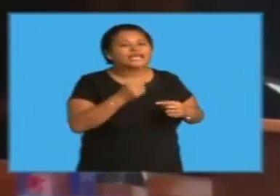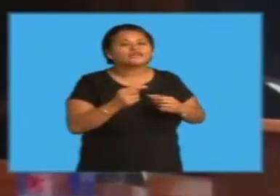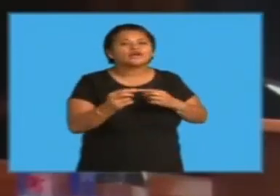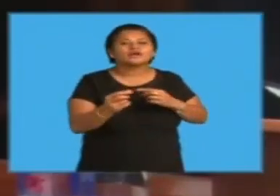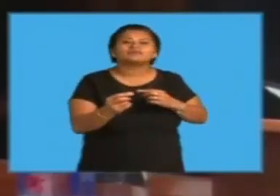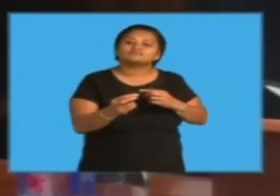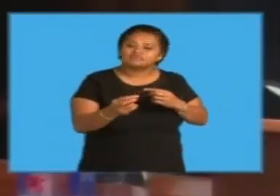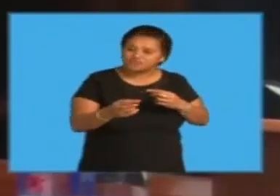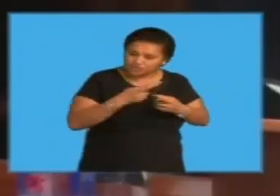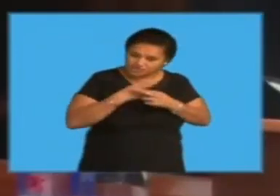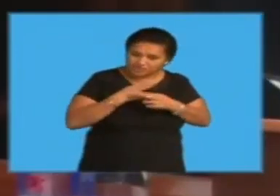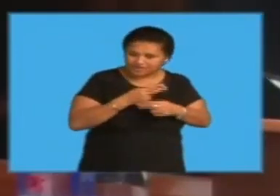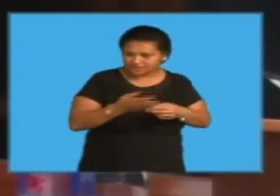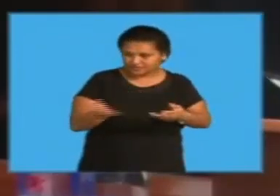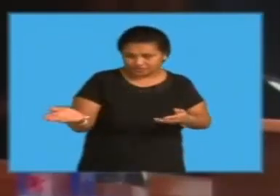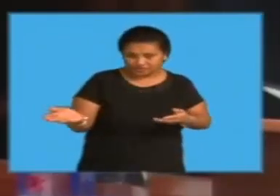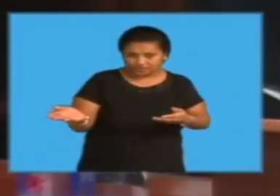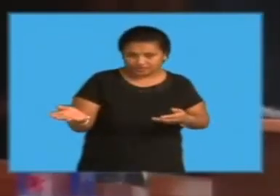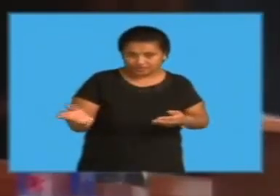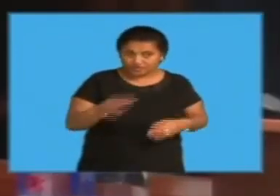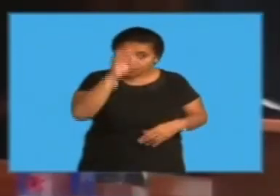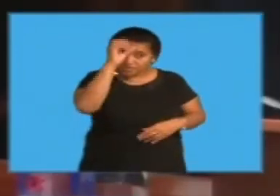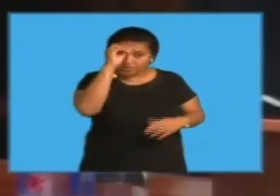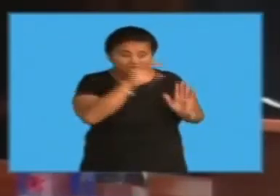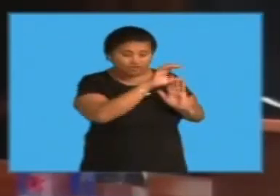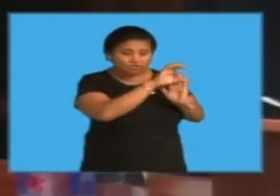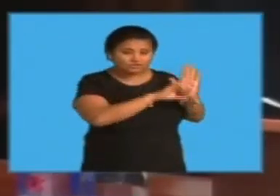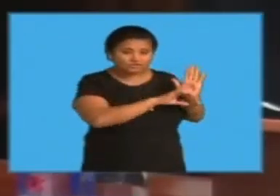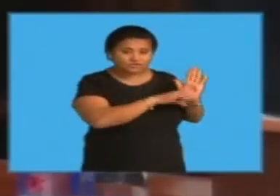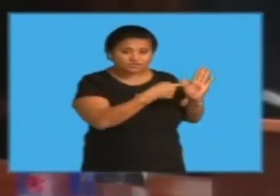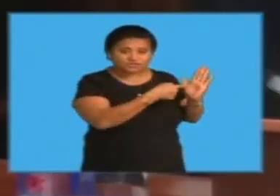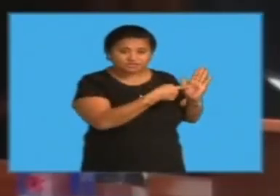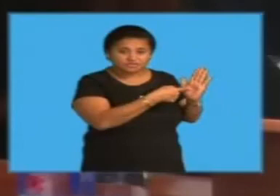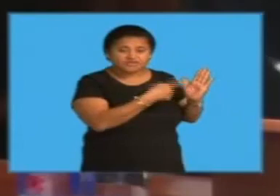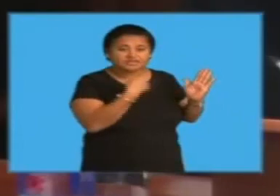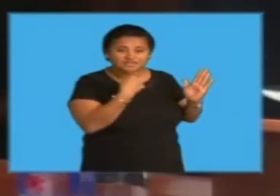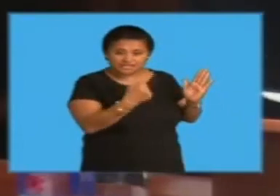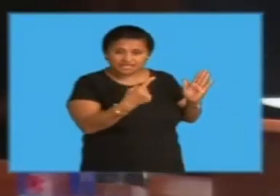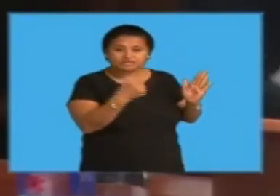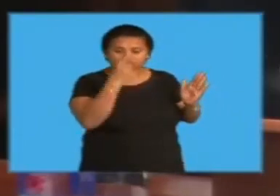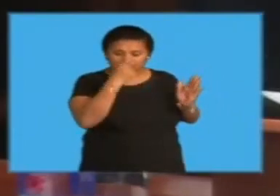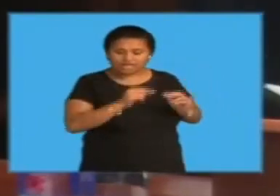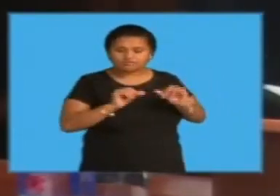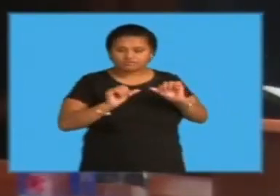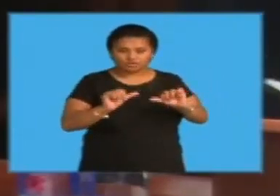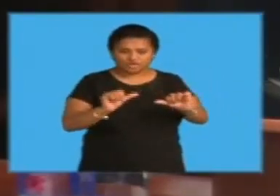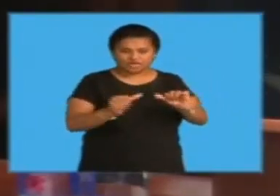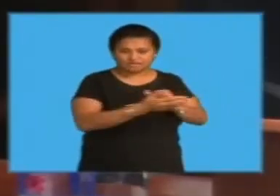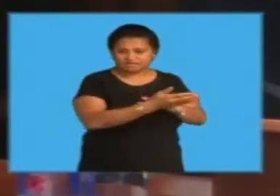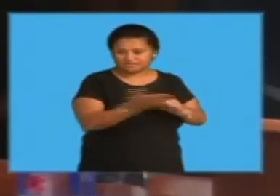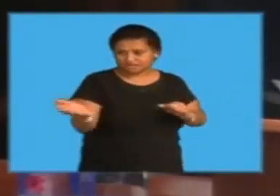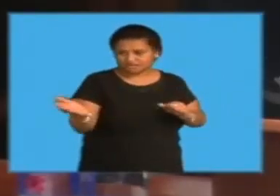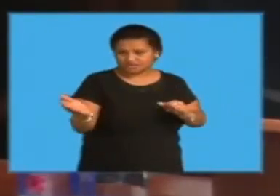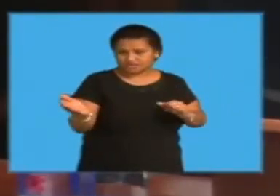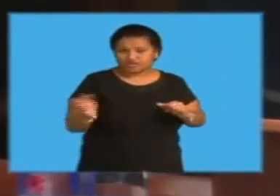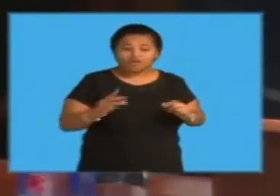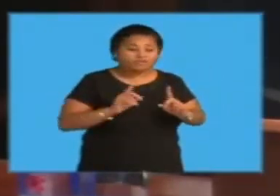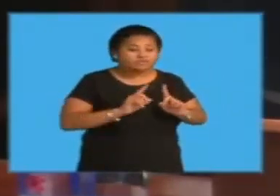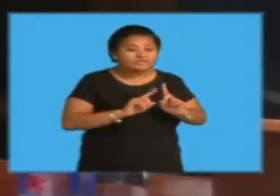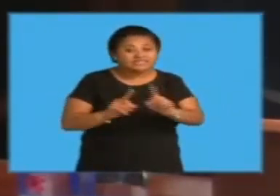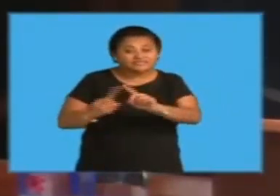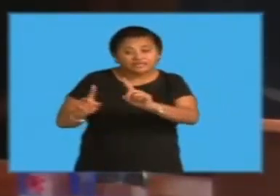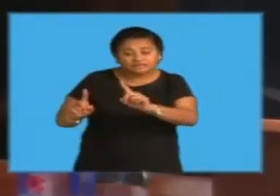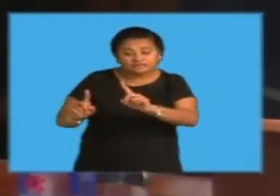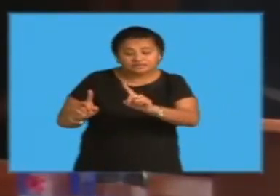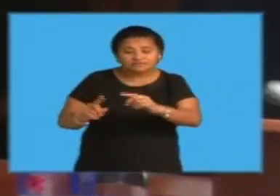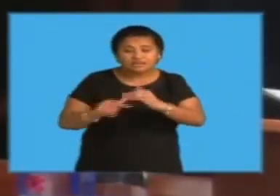with civility. And our Constitution provides that each of you be a representative of Fijians from all walks of life, from anywhere